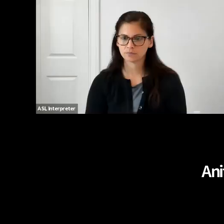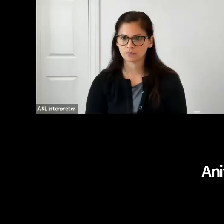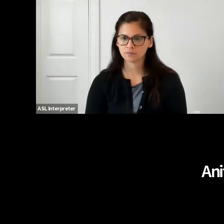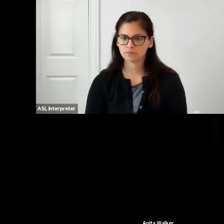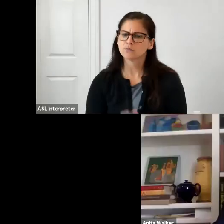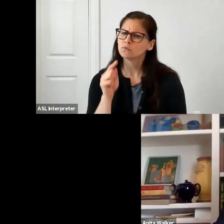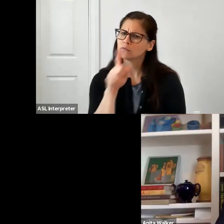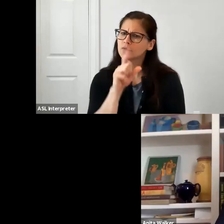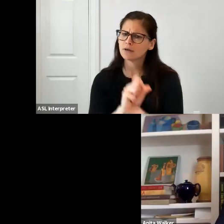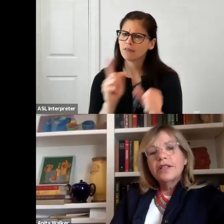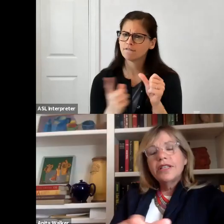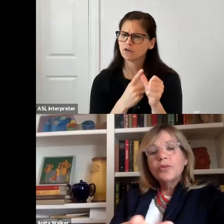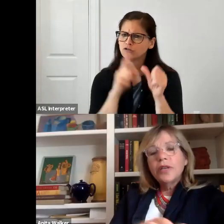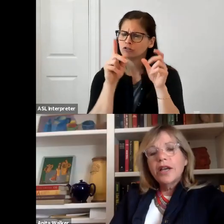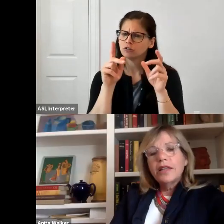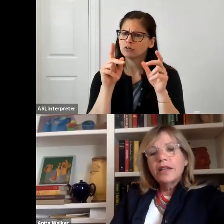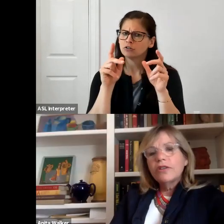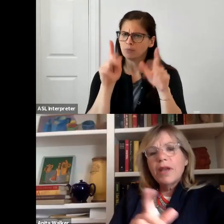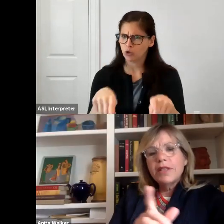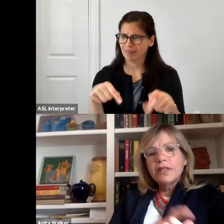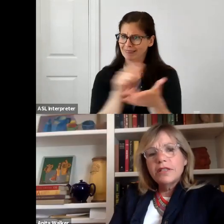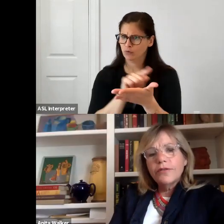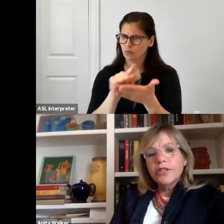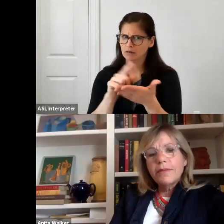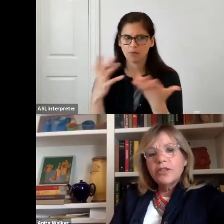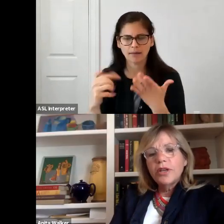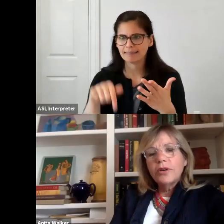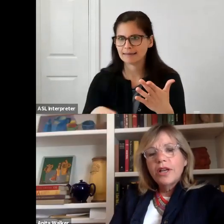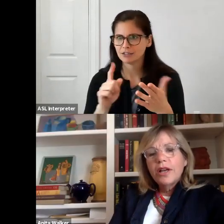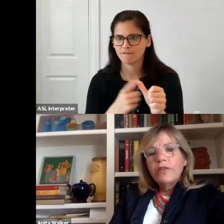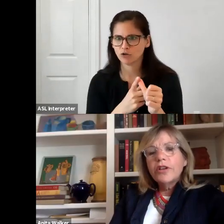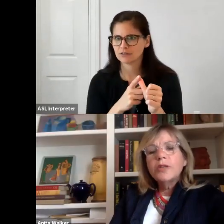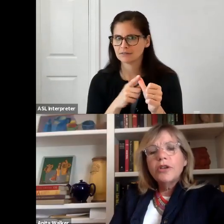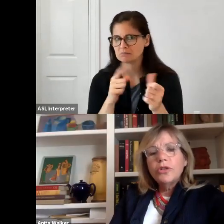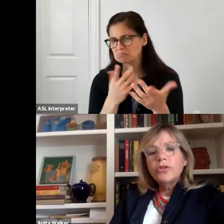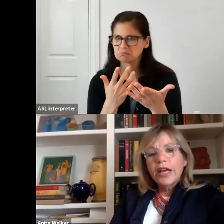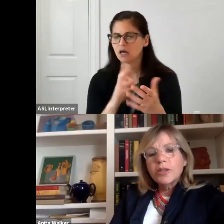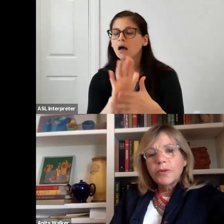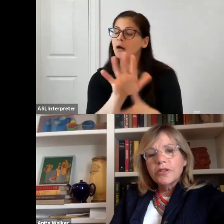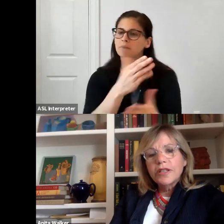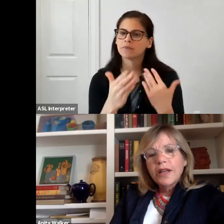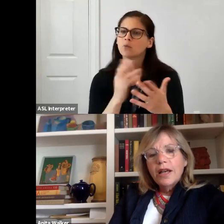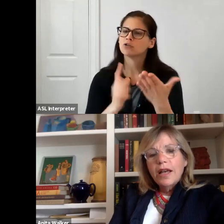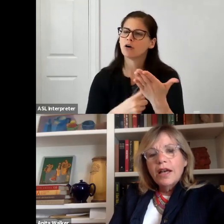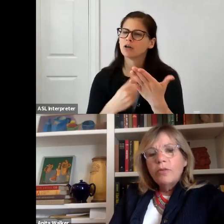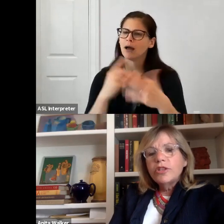you are actually the first one this week, I think, or maybe this is the first time this week, we've talked about user experts. Which is